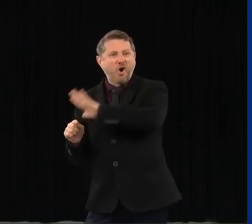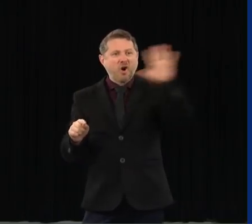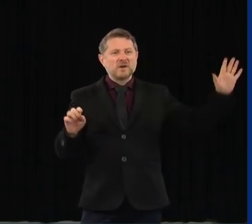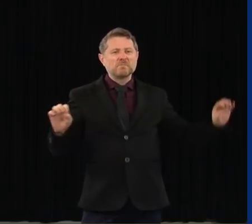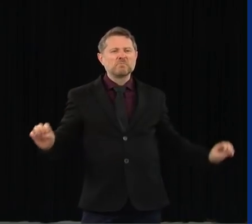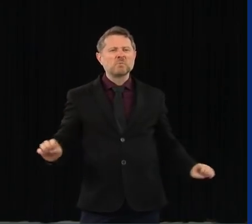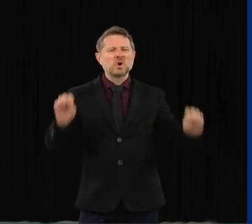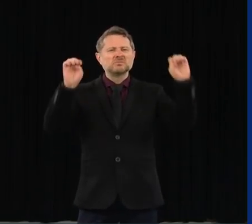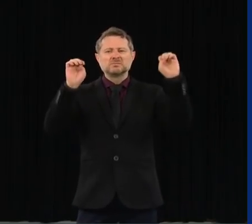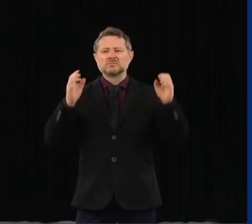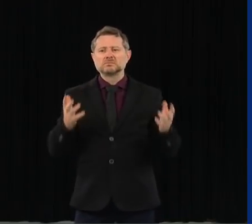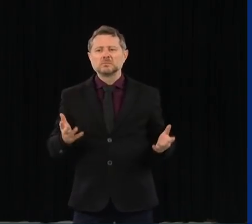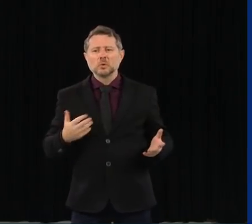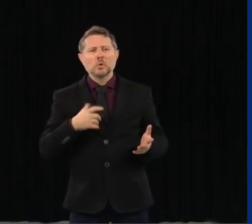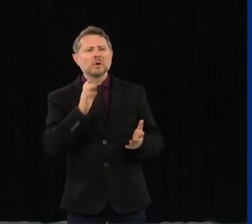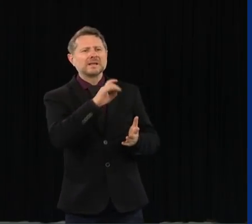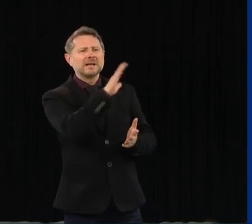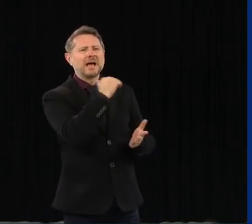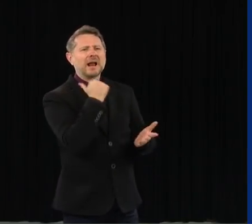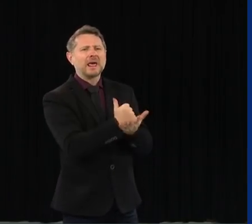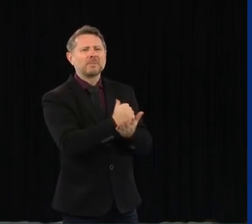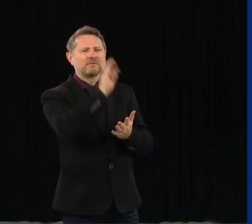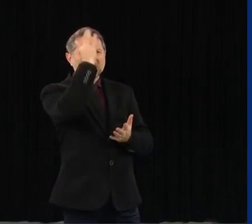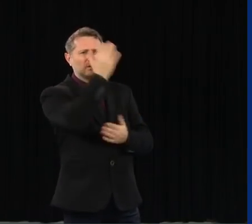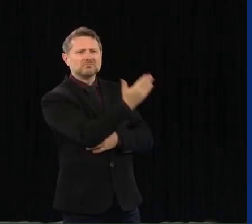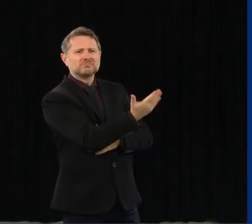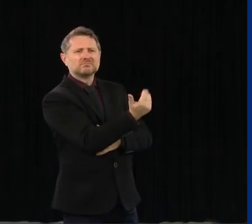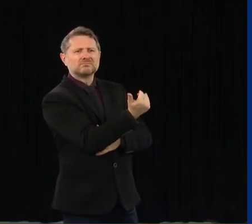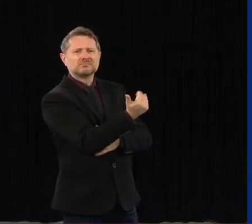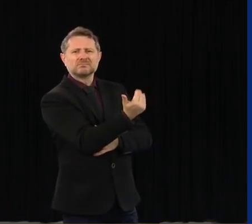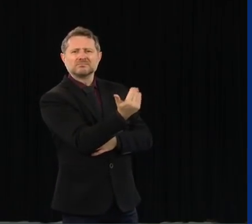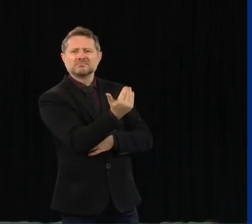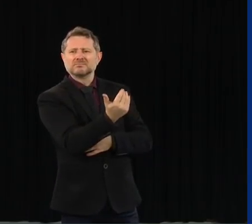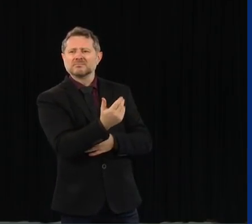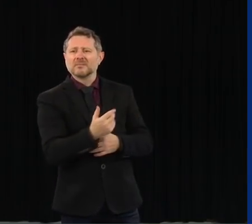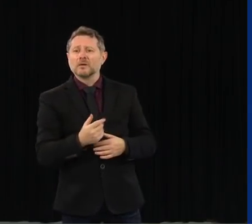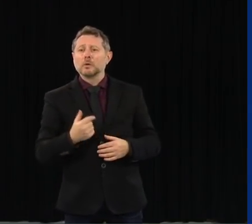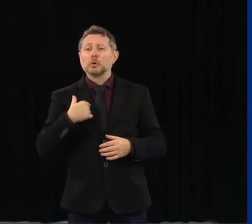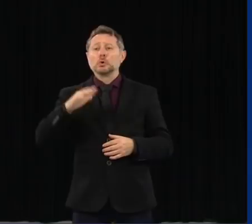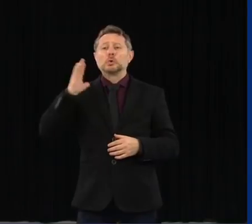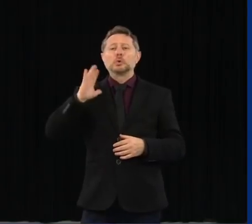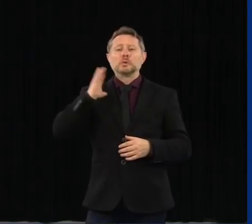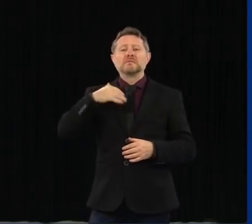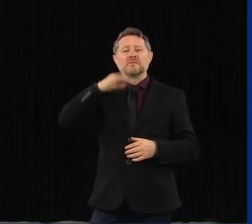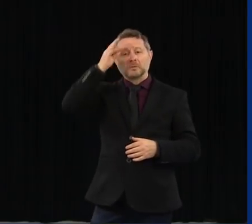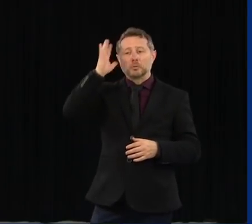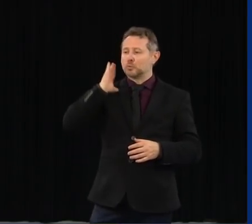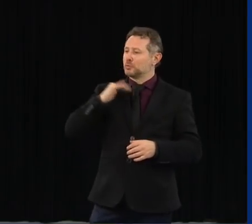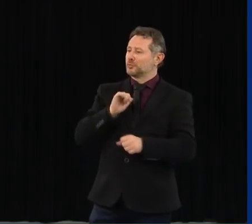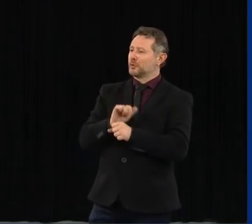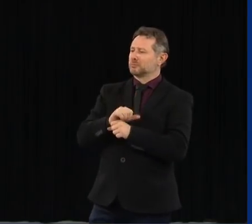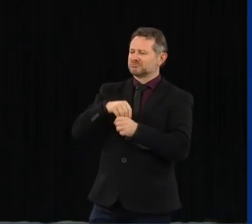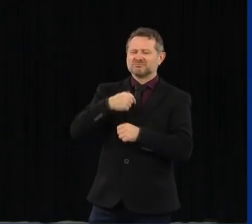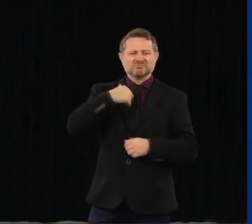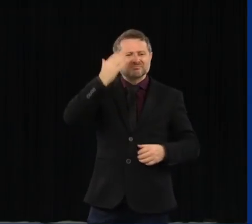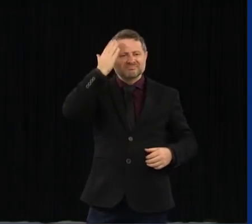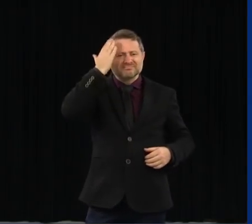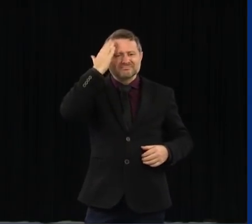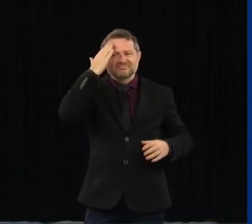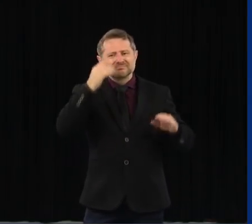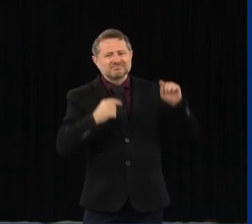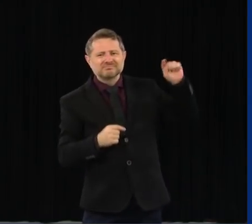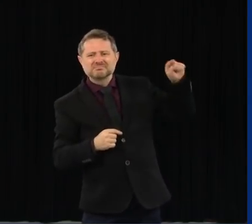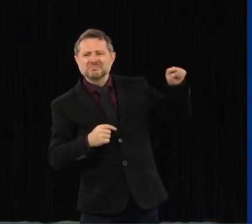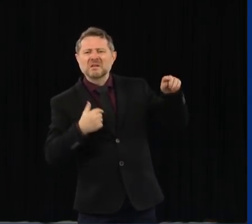assistance. I was in the federal government, as you know. I worked on